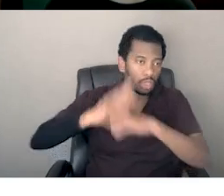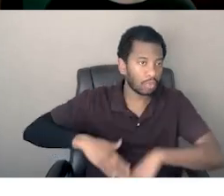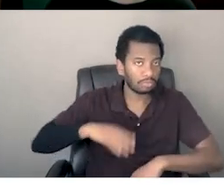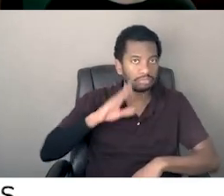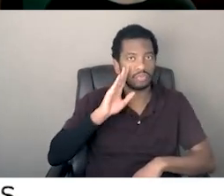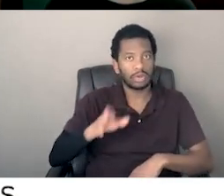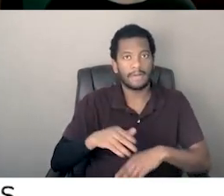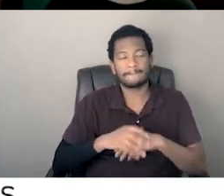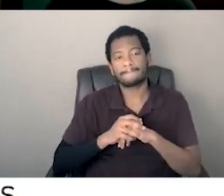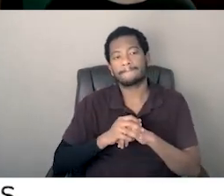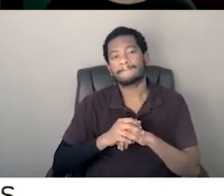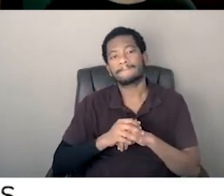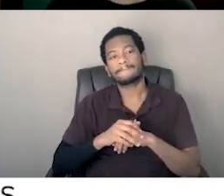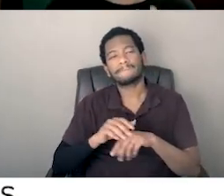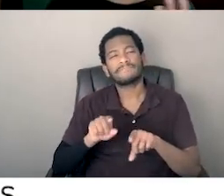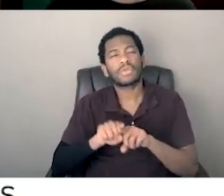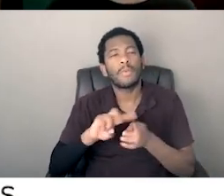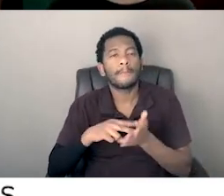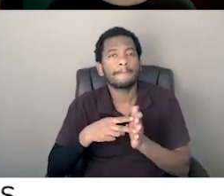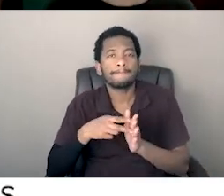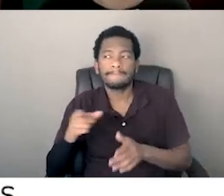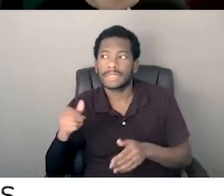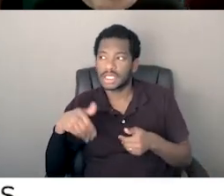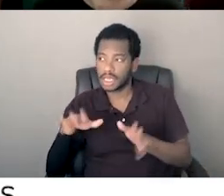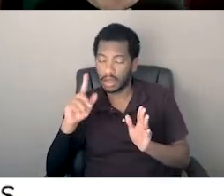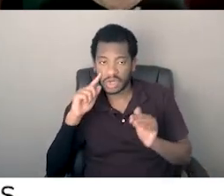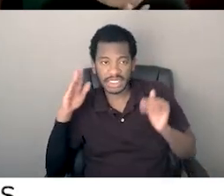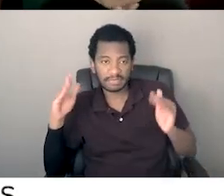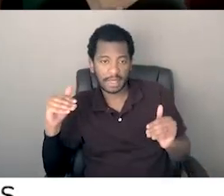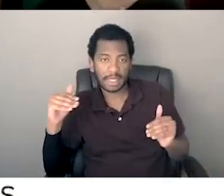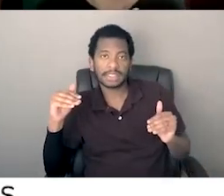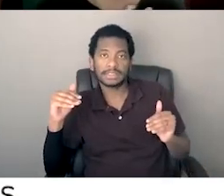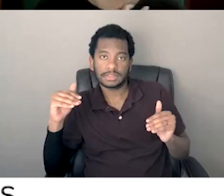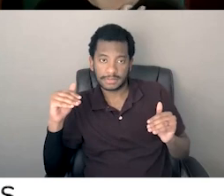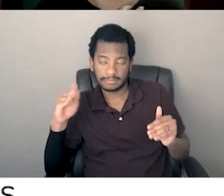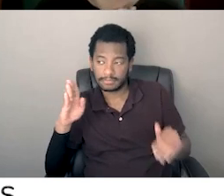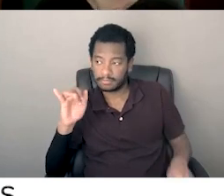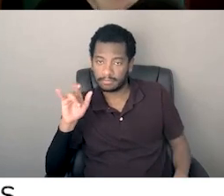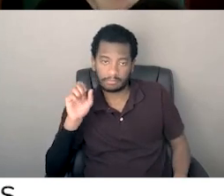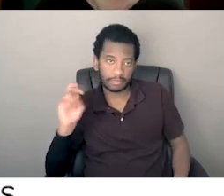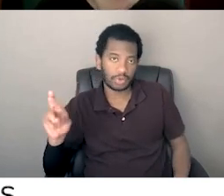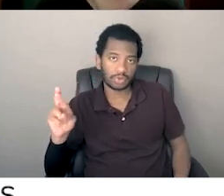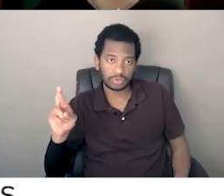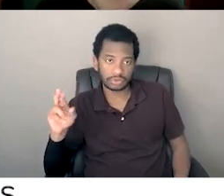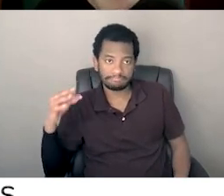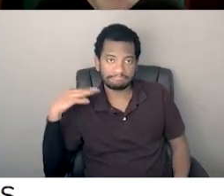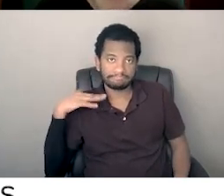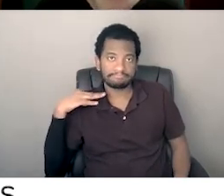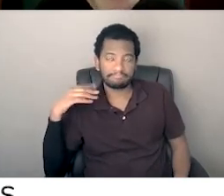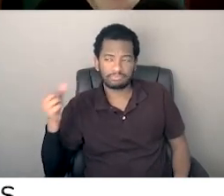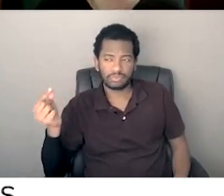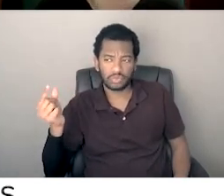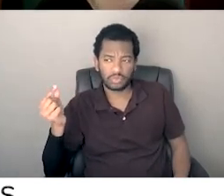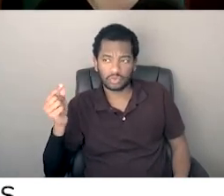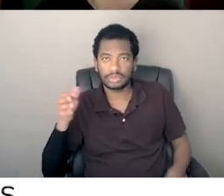It also means allowing and expecting bidders, applicants to